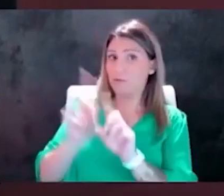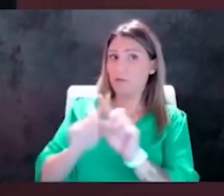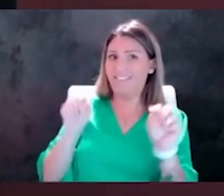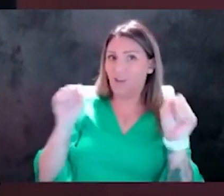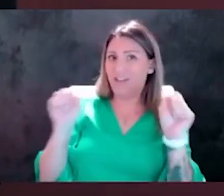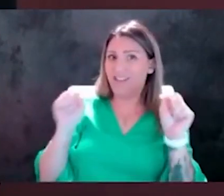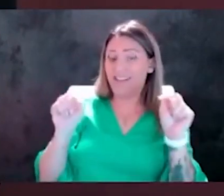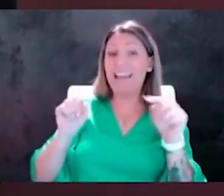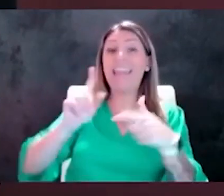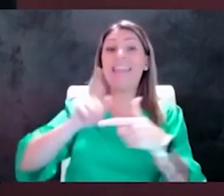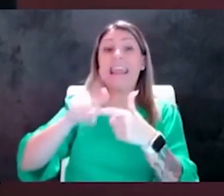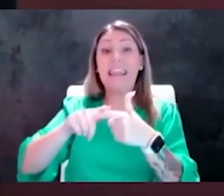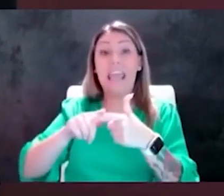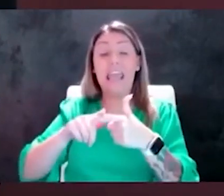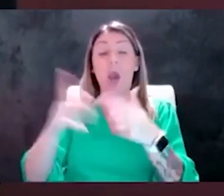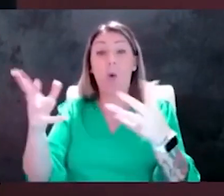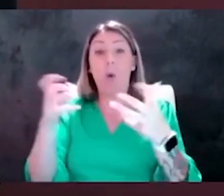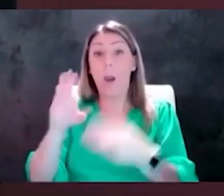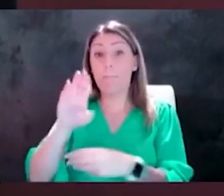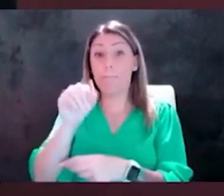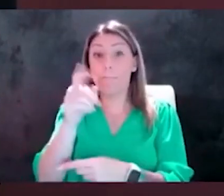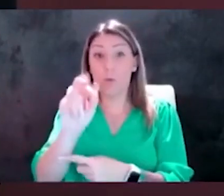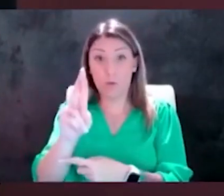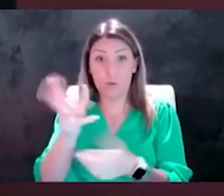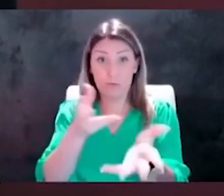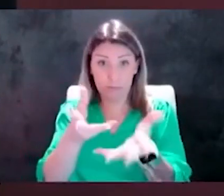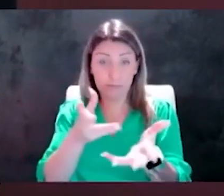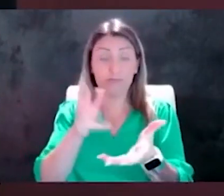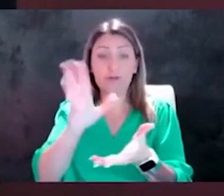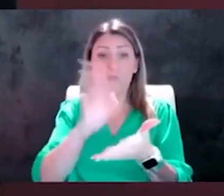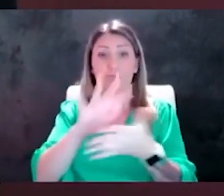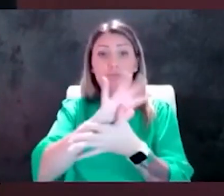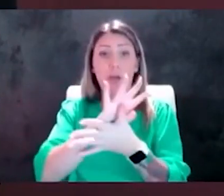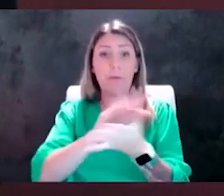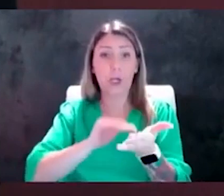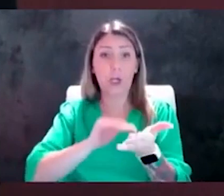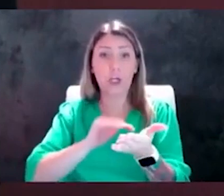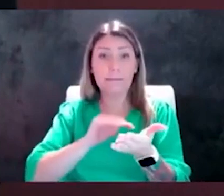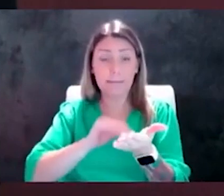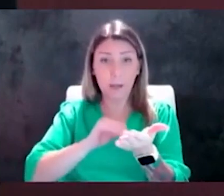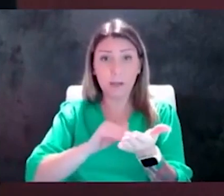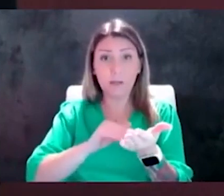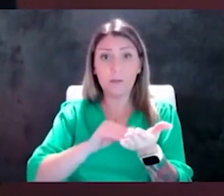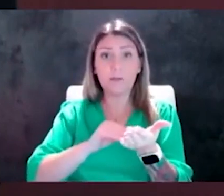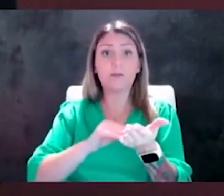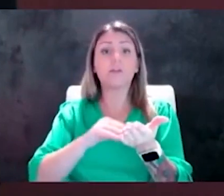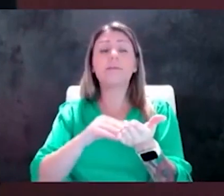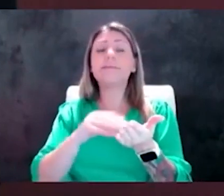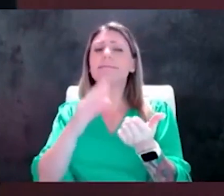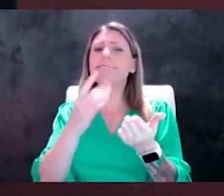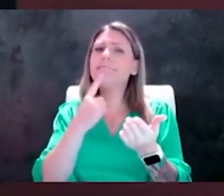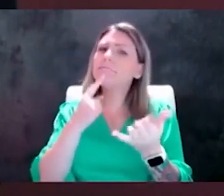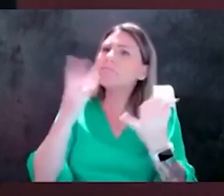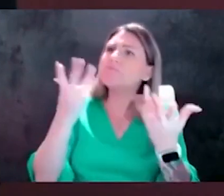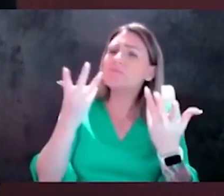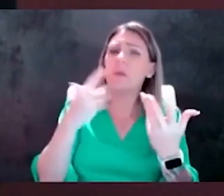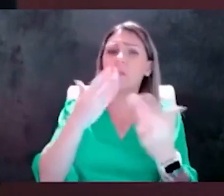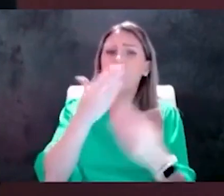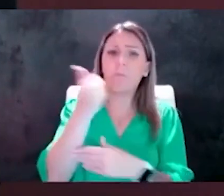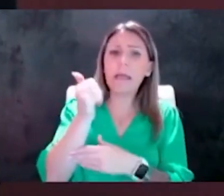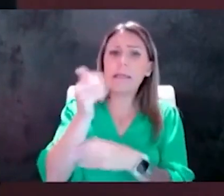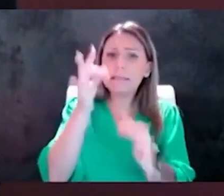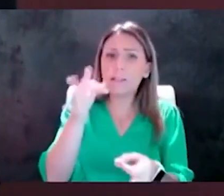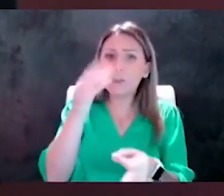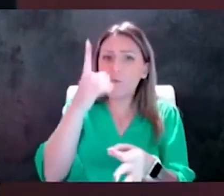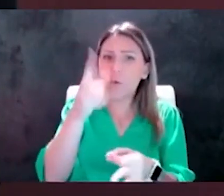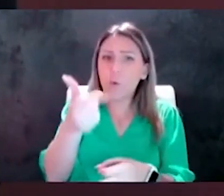get a booster, work with your primary care or whoever your physician is to say, what do you think is the best decision for you? Here's what I'm going to tell